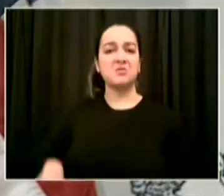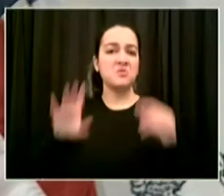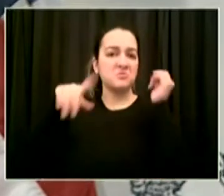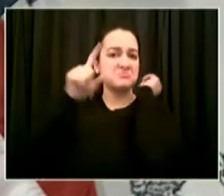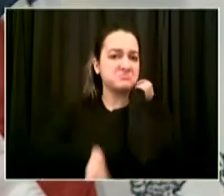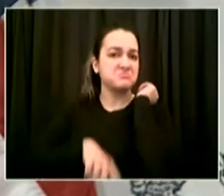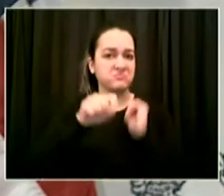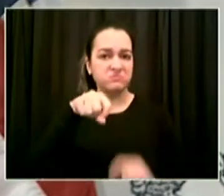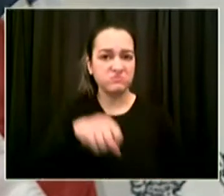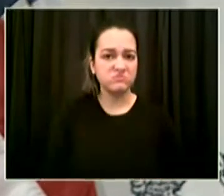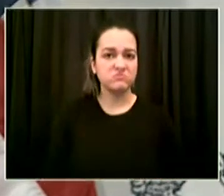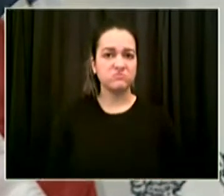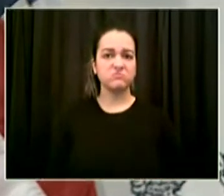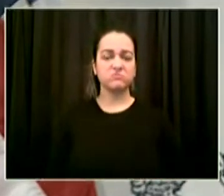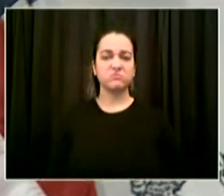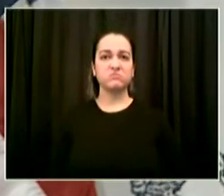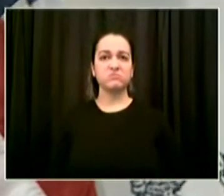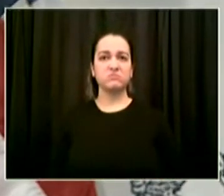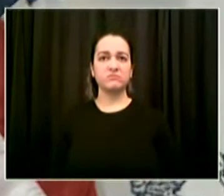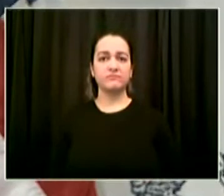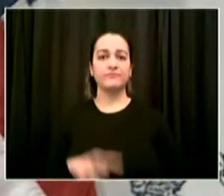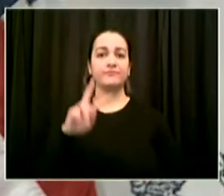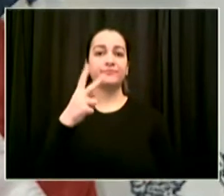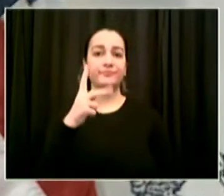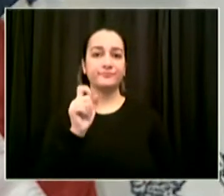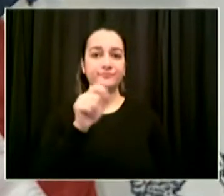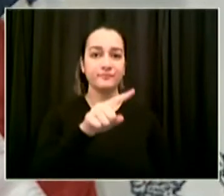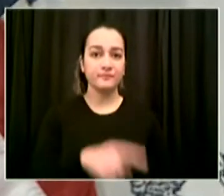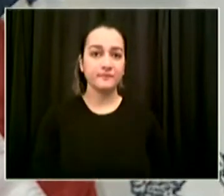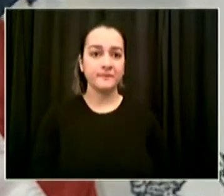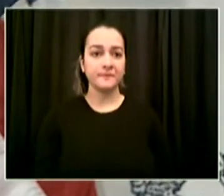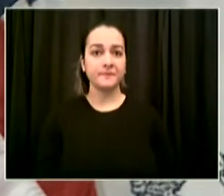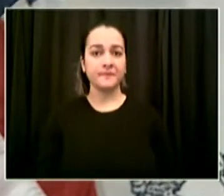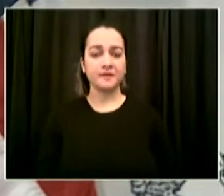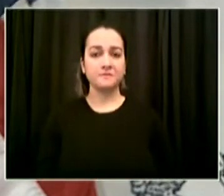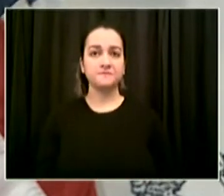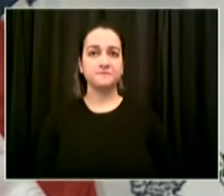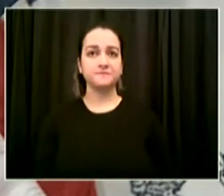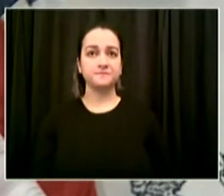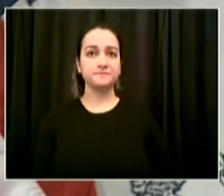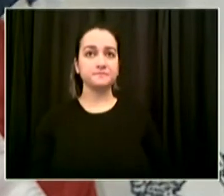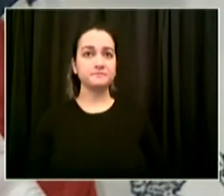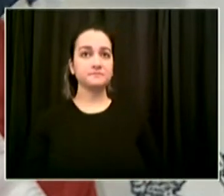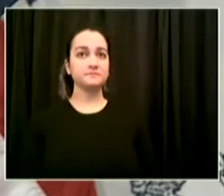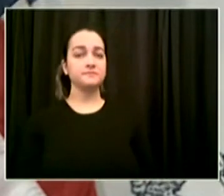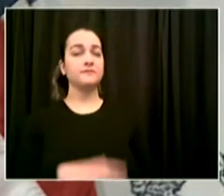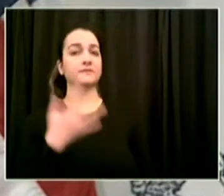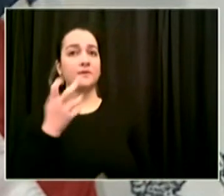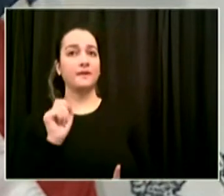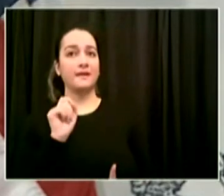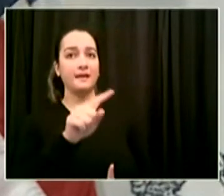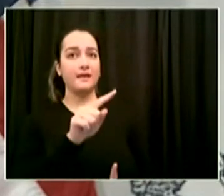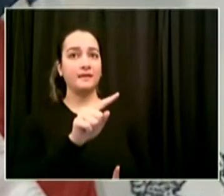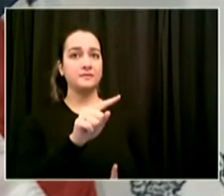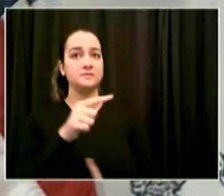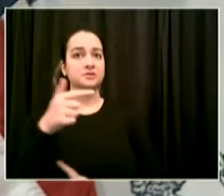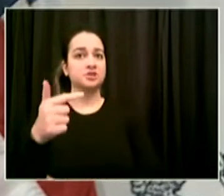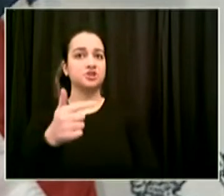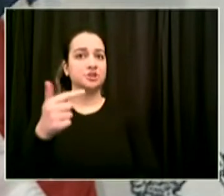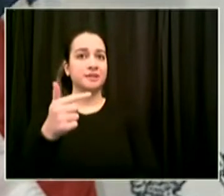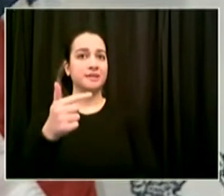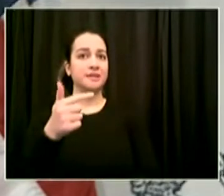program. Your reaction to that very rare move, and additionally, what comes next for families who are applying now to kindergarten and are worried about the gifted and talented